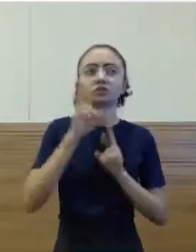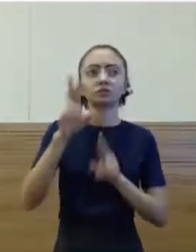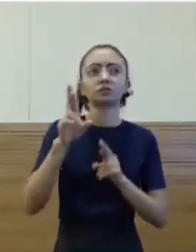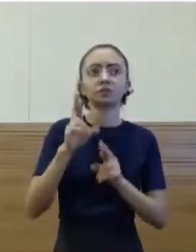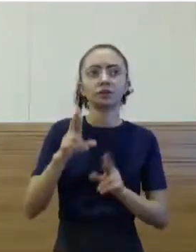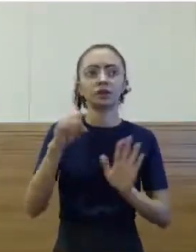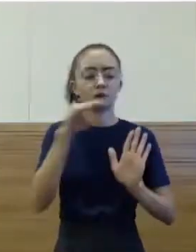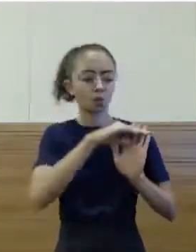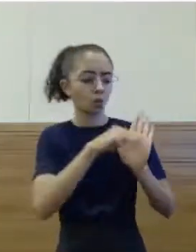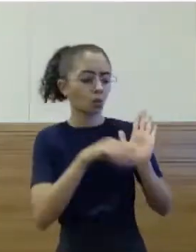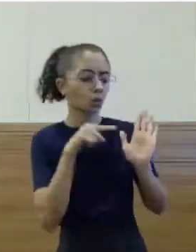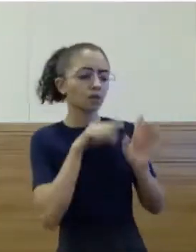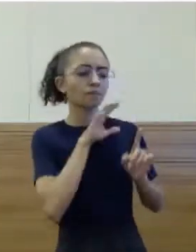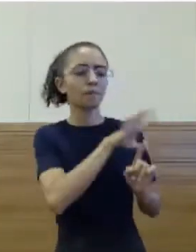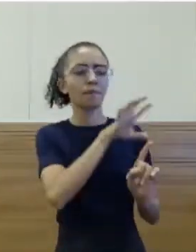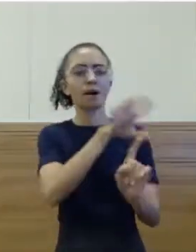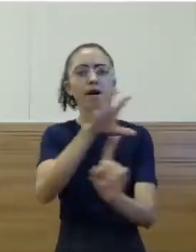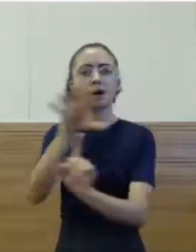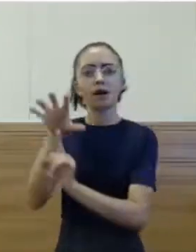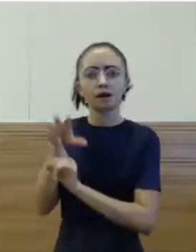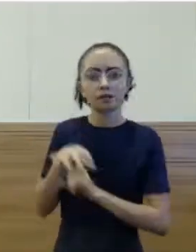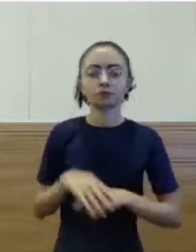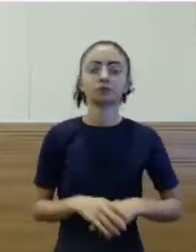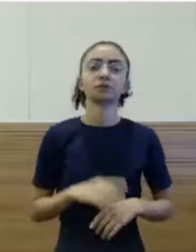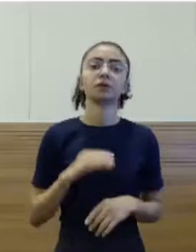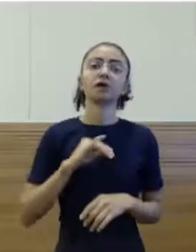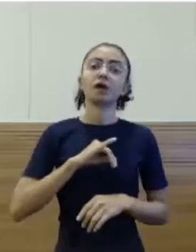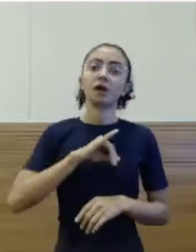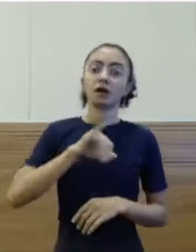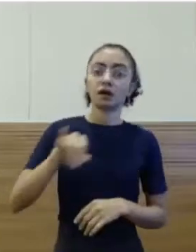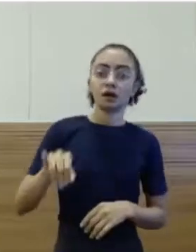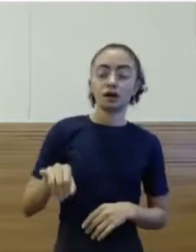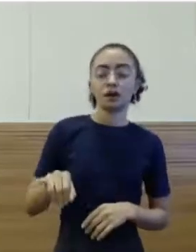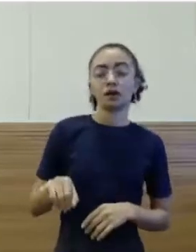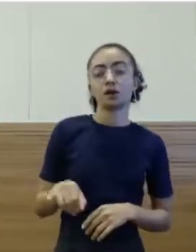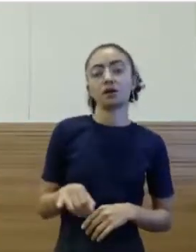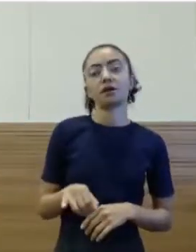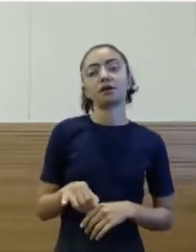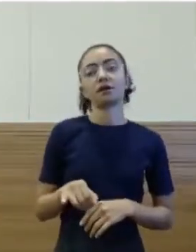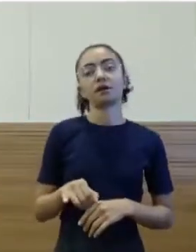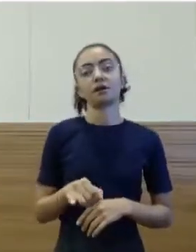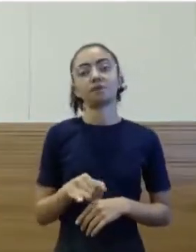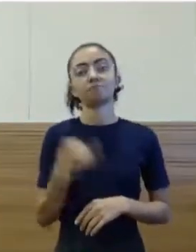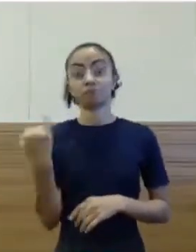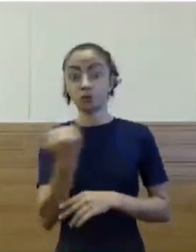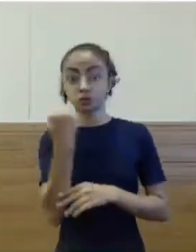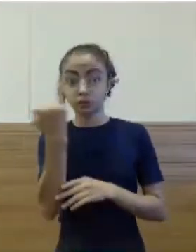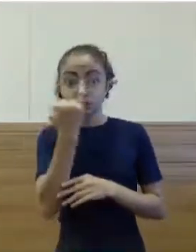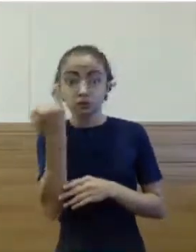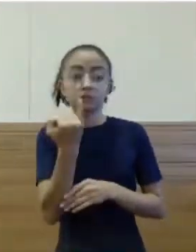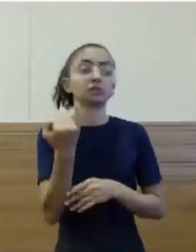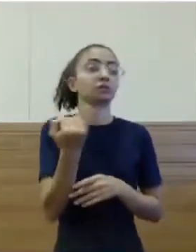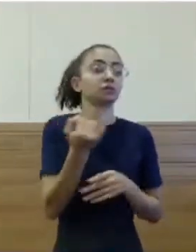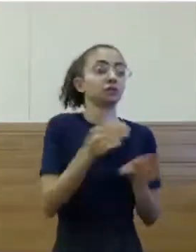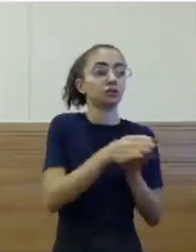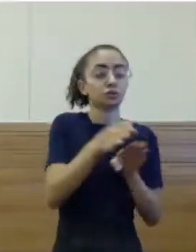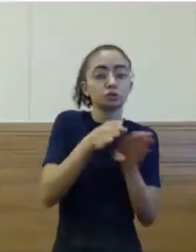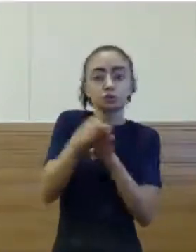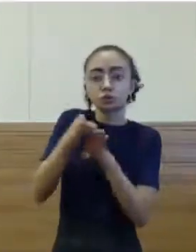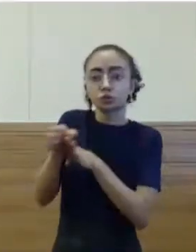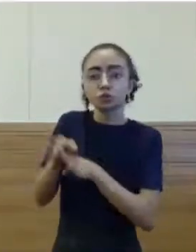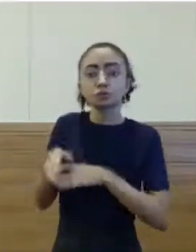what do we expect as an impact of these guides, like you mentioned, in terms of the synergic and